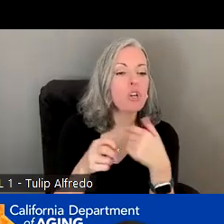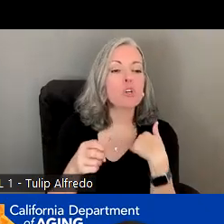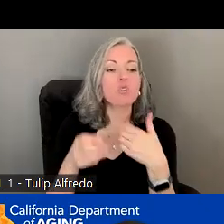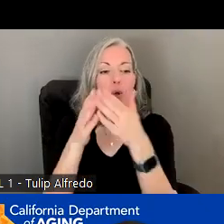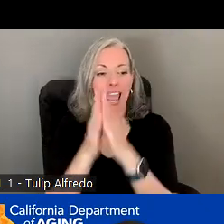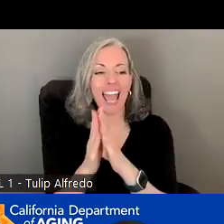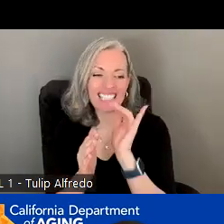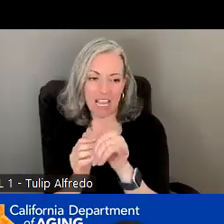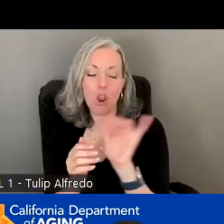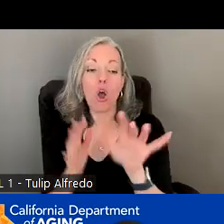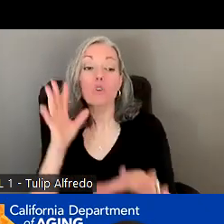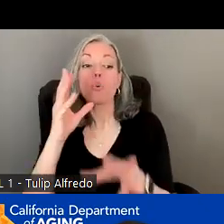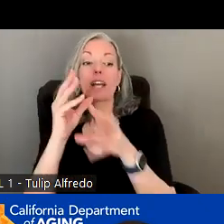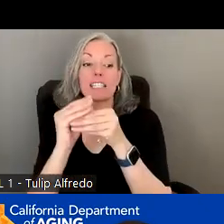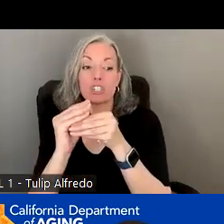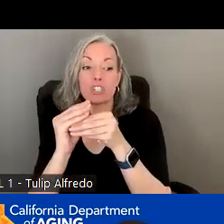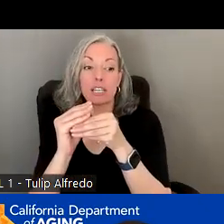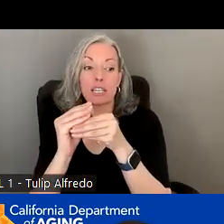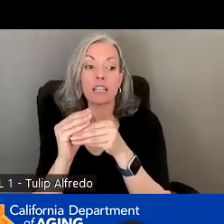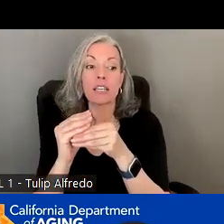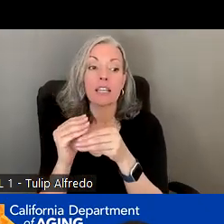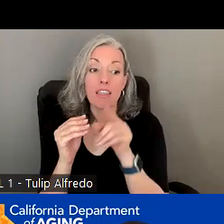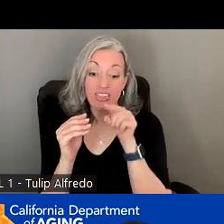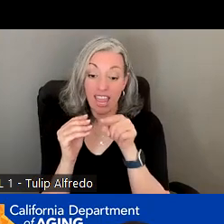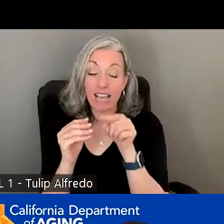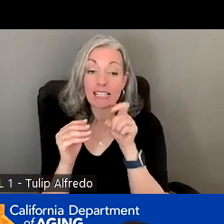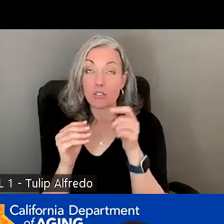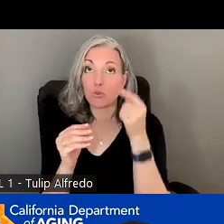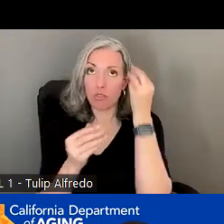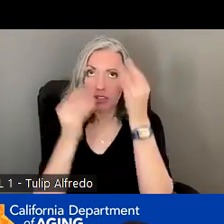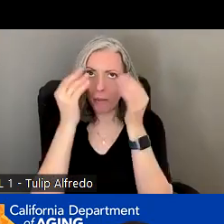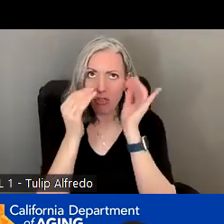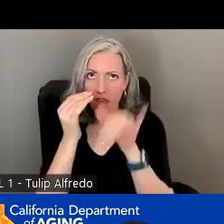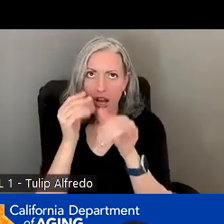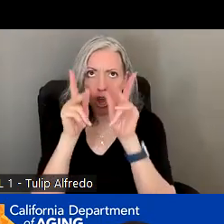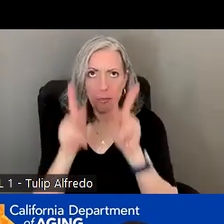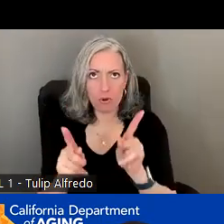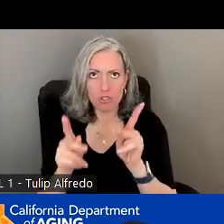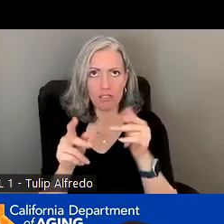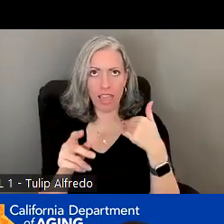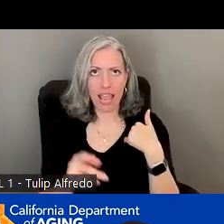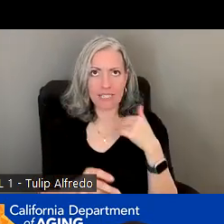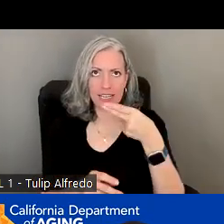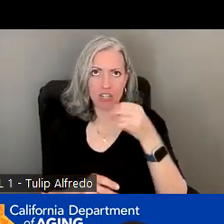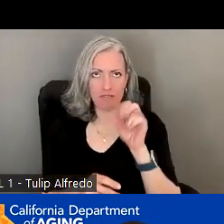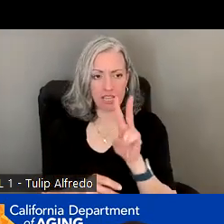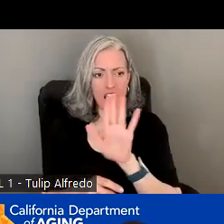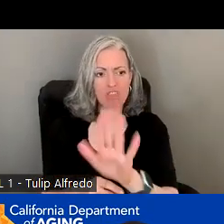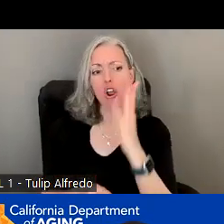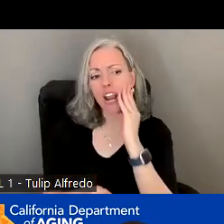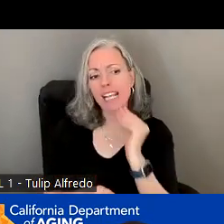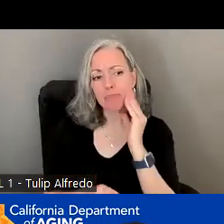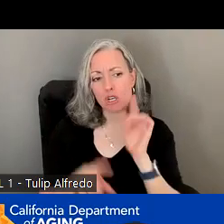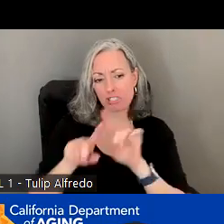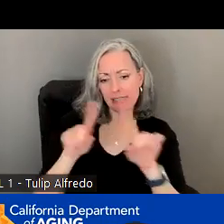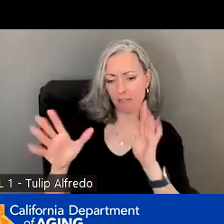also needs, in addition to the urban areas, it needs to be taken to mind you, because a person who is living with HIV, their experience in the rural areas is very different